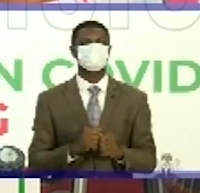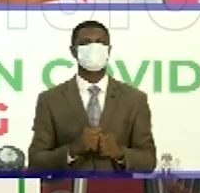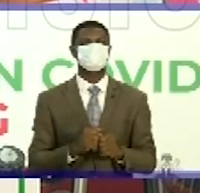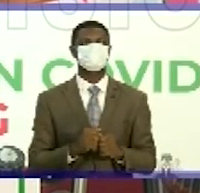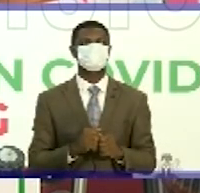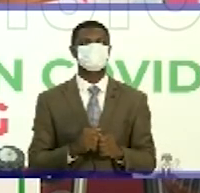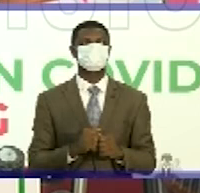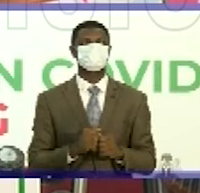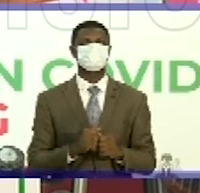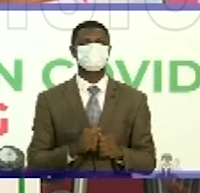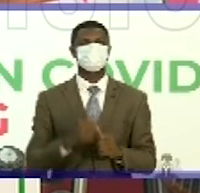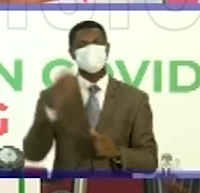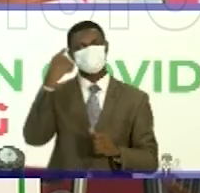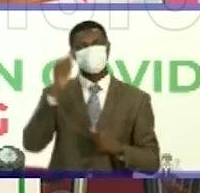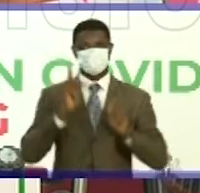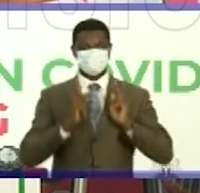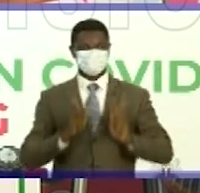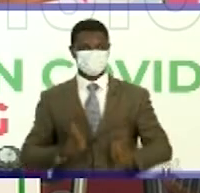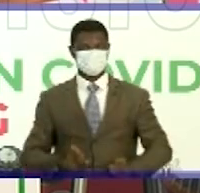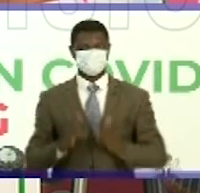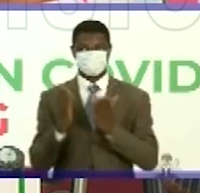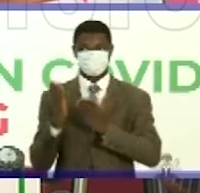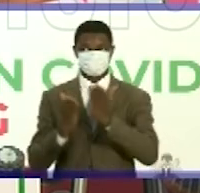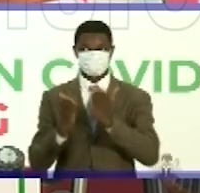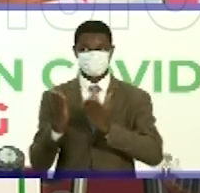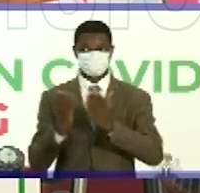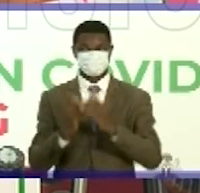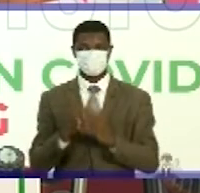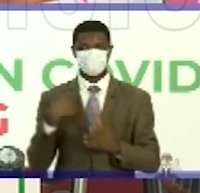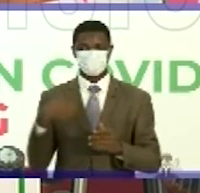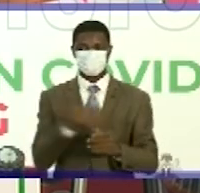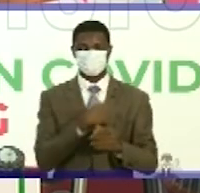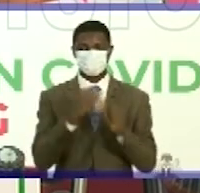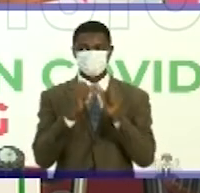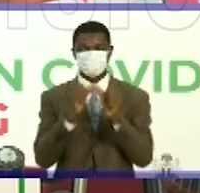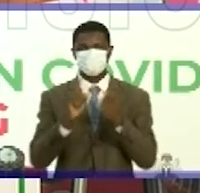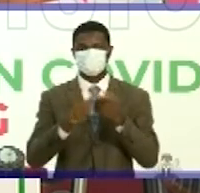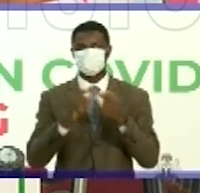For personalized services, we continue to allow